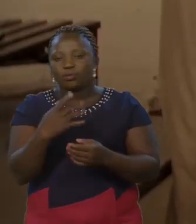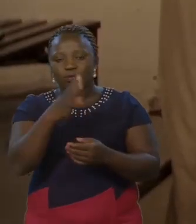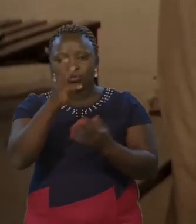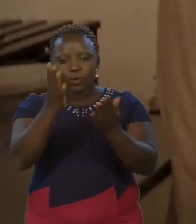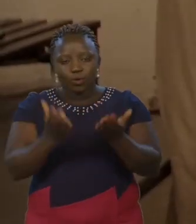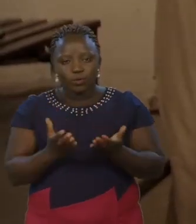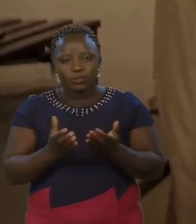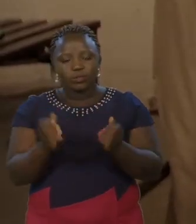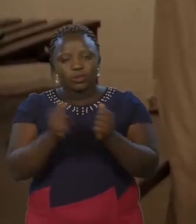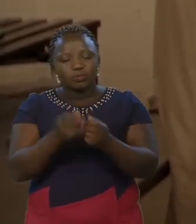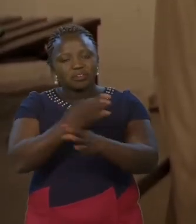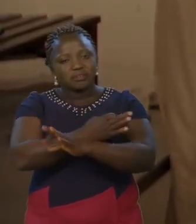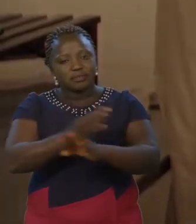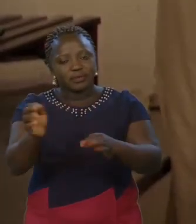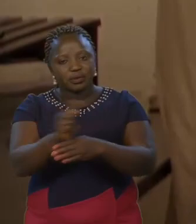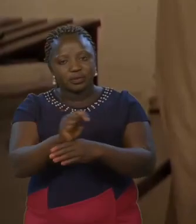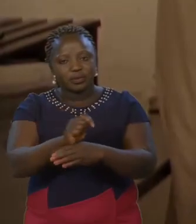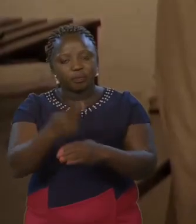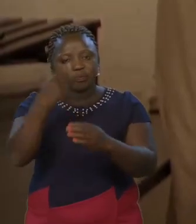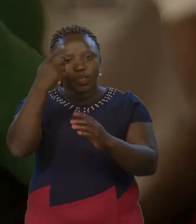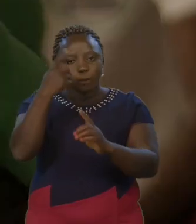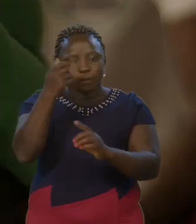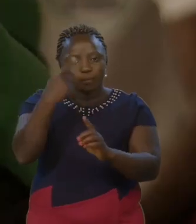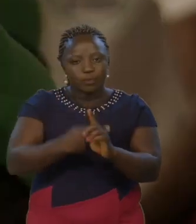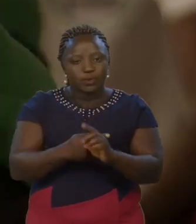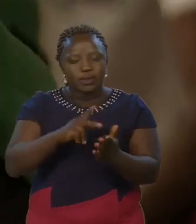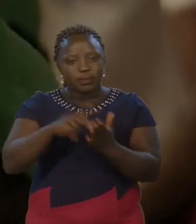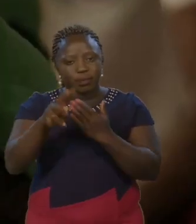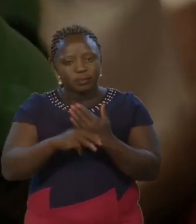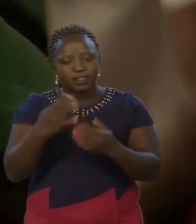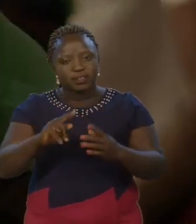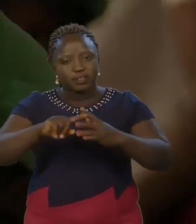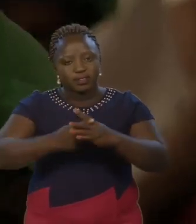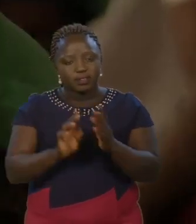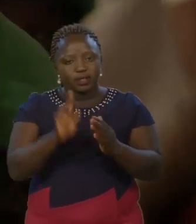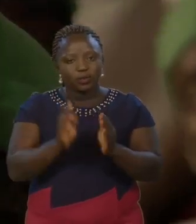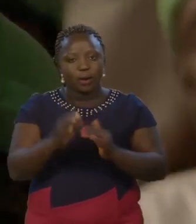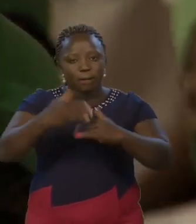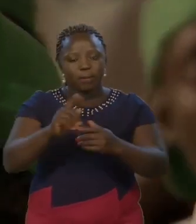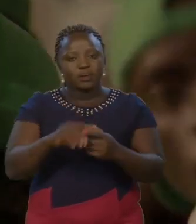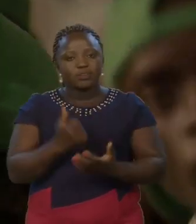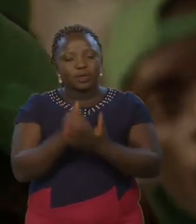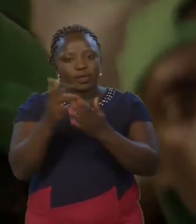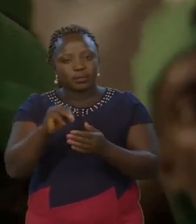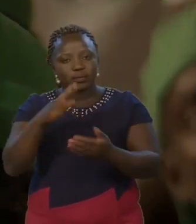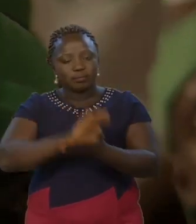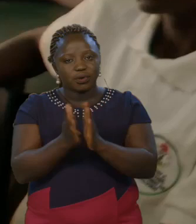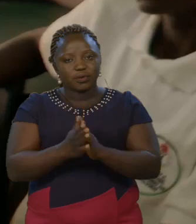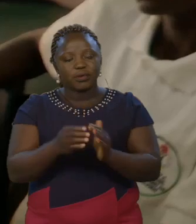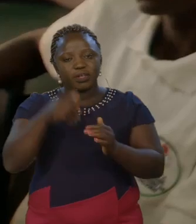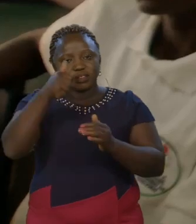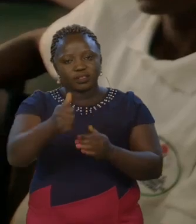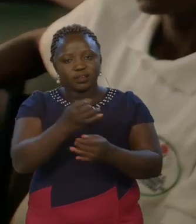wanted. With a free training, monthly stipends and a starter pack to help them begin their journey to independence